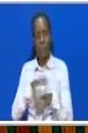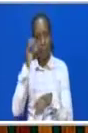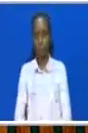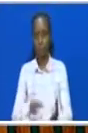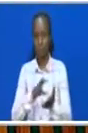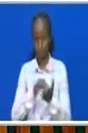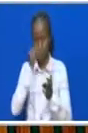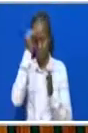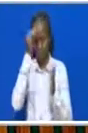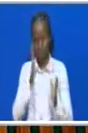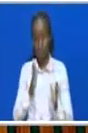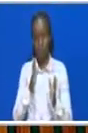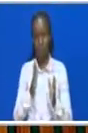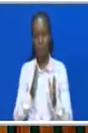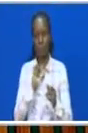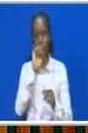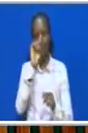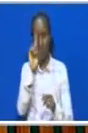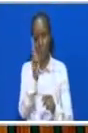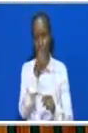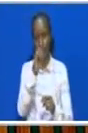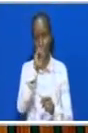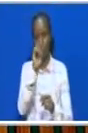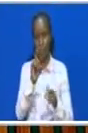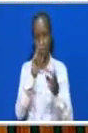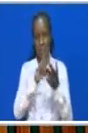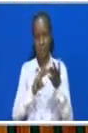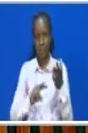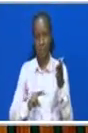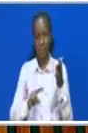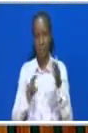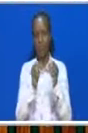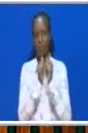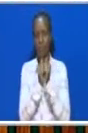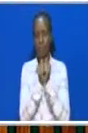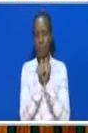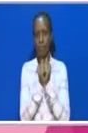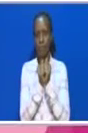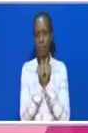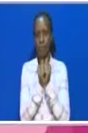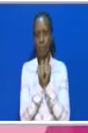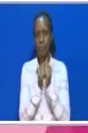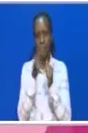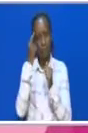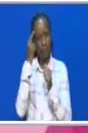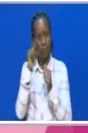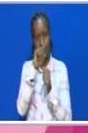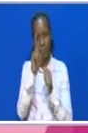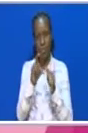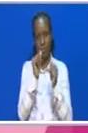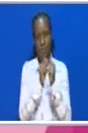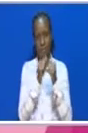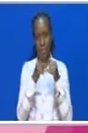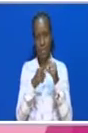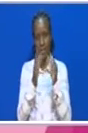well. To our first question, can we read the instructions together? For questions 16